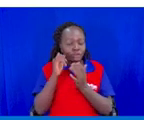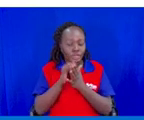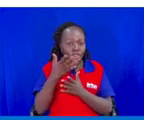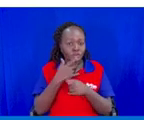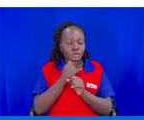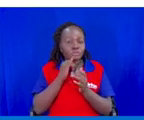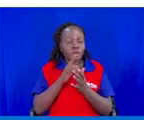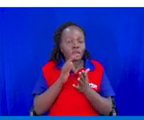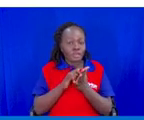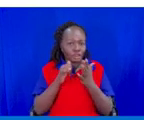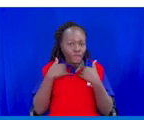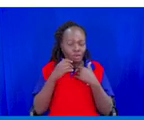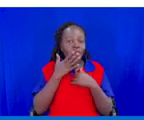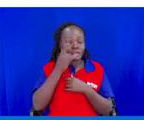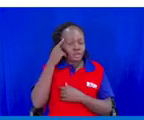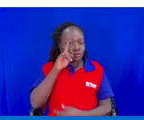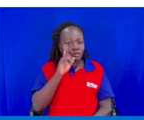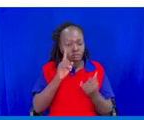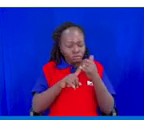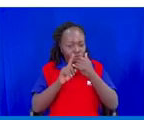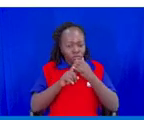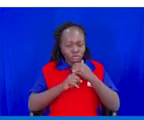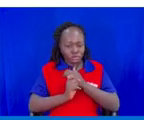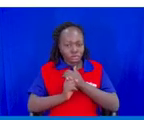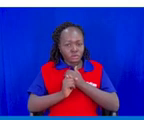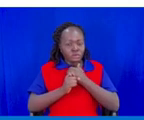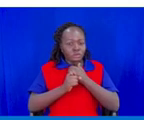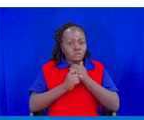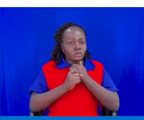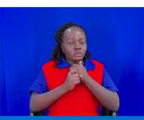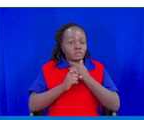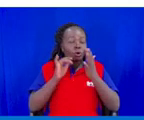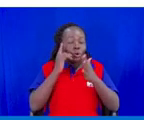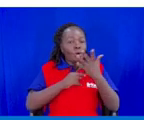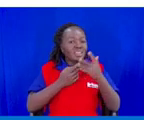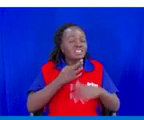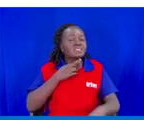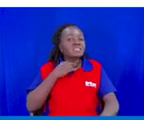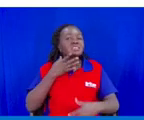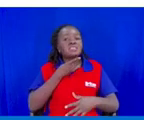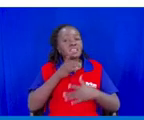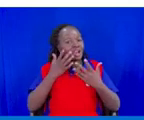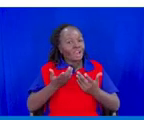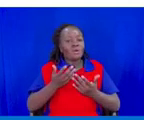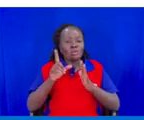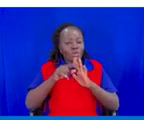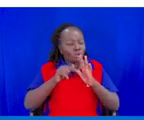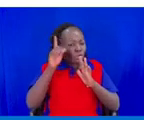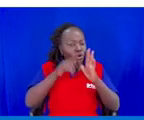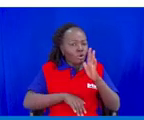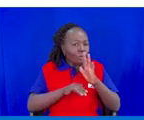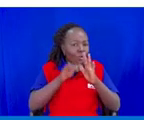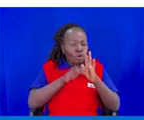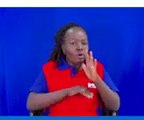for. The first one is, what's your risk appetite? Is your risk appetite low? Is it medium or is it